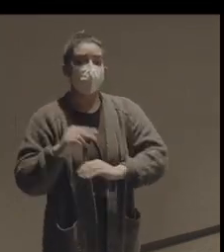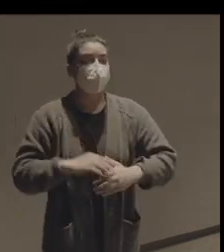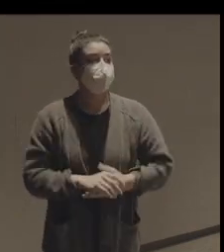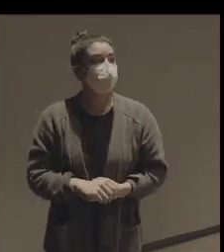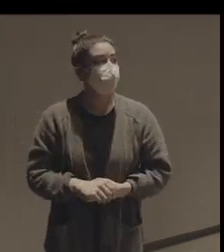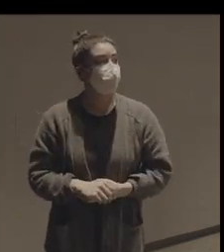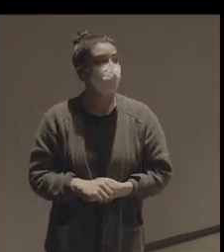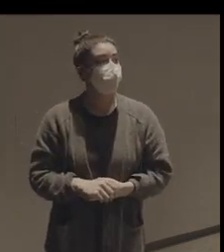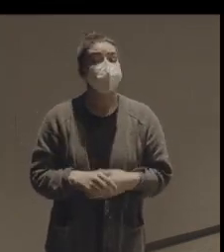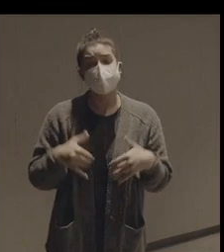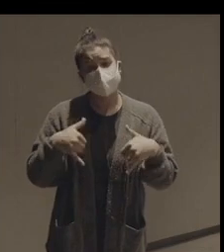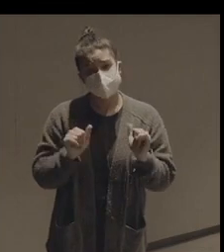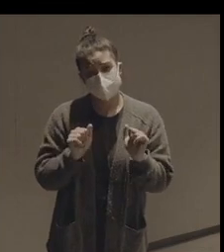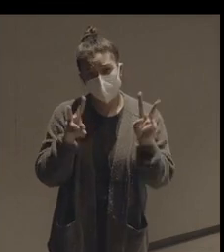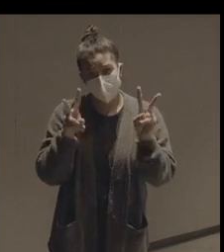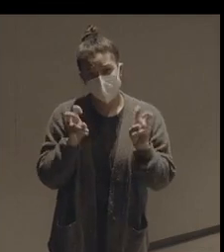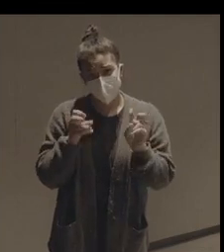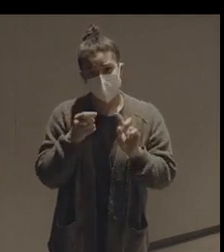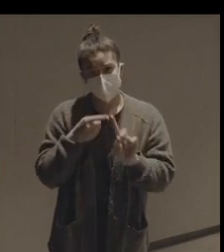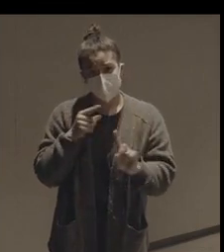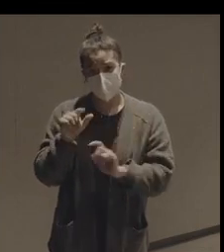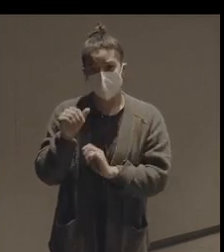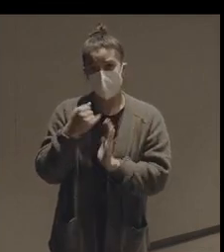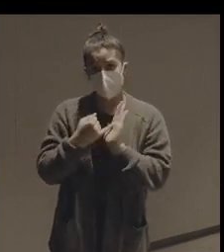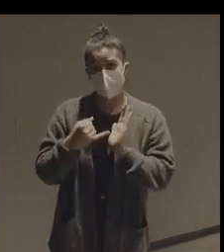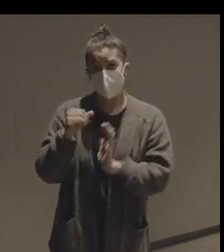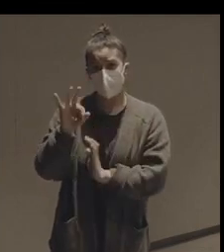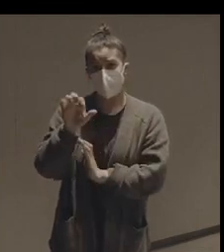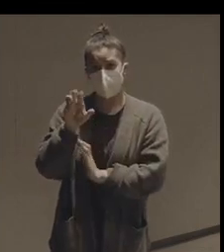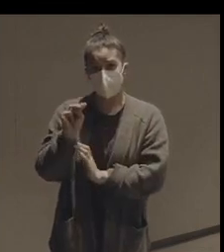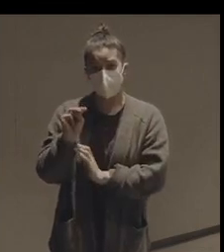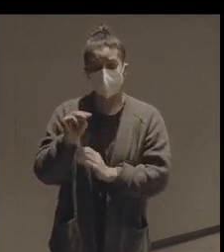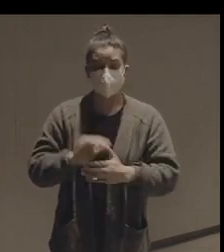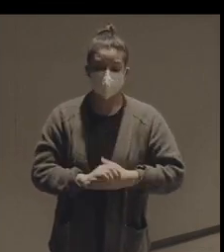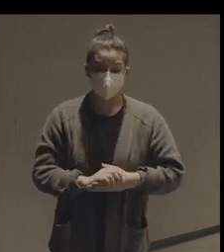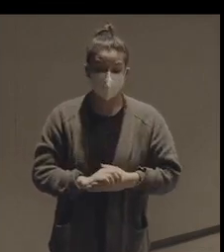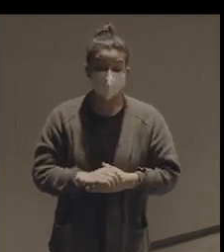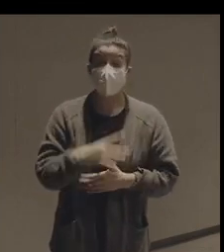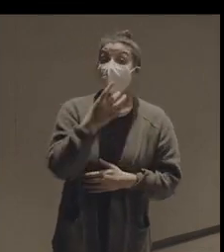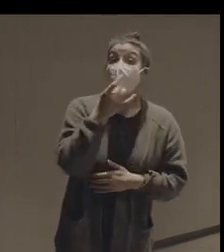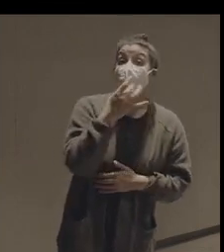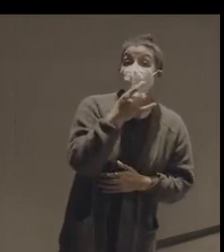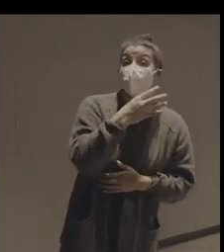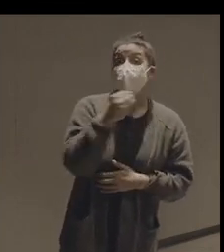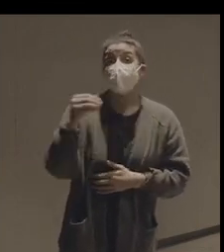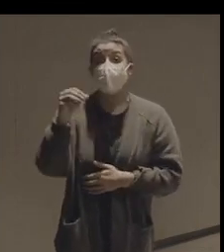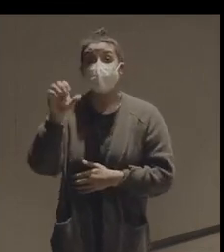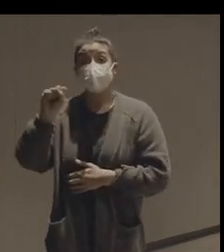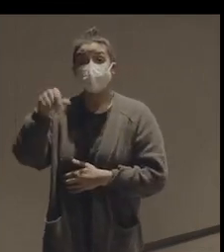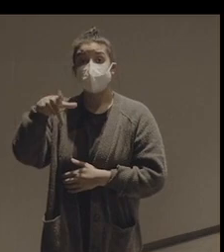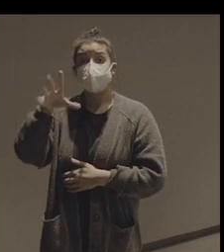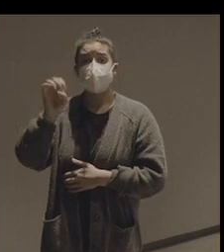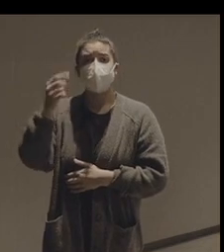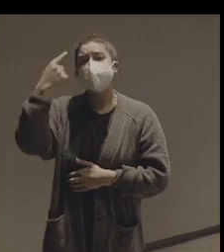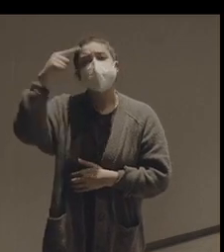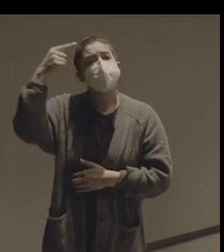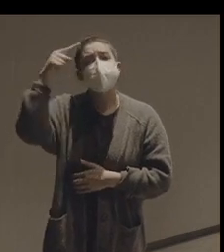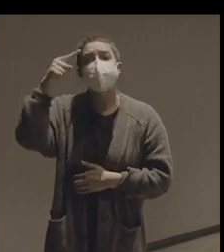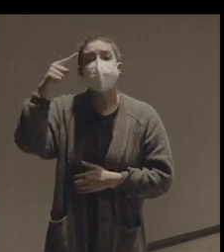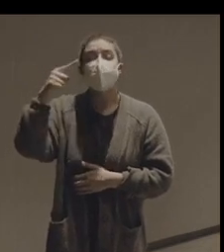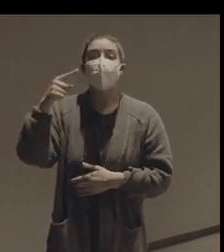Art Forum. It's about what light and space is all about, which is perception and the phenomenon of really having an